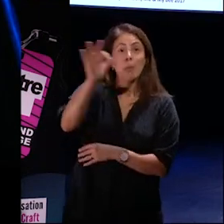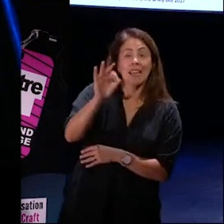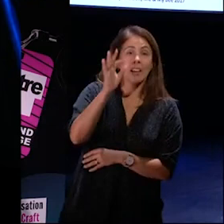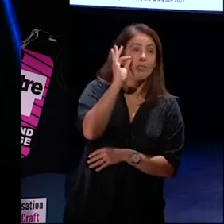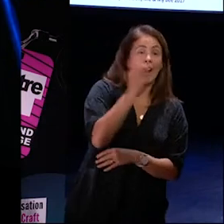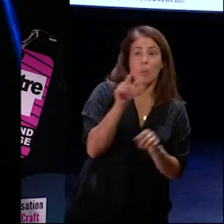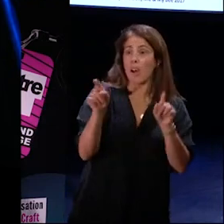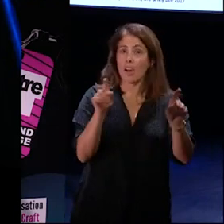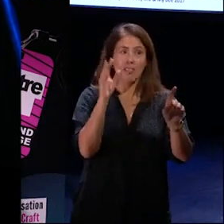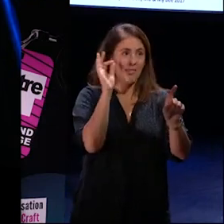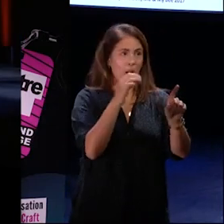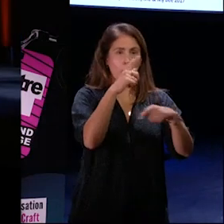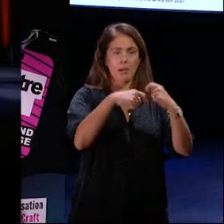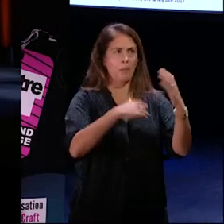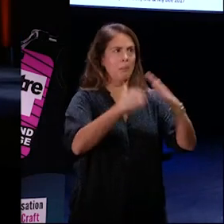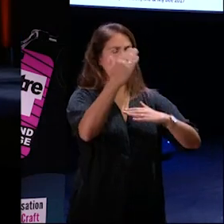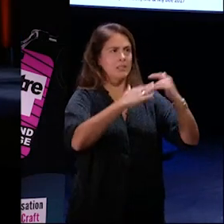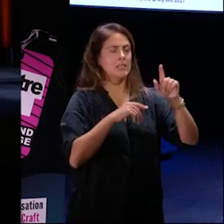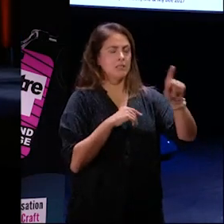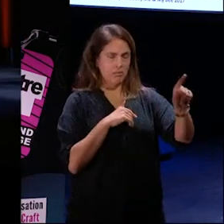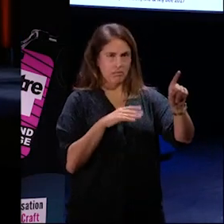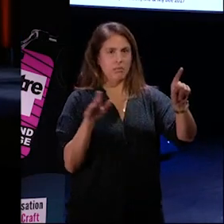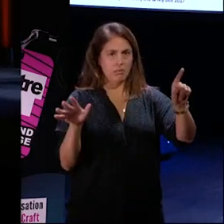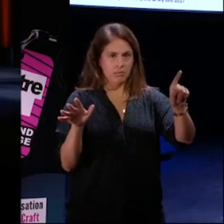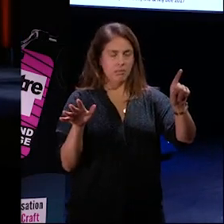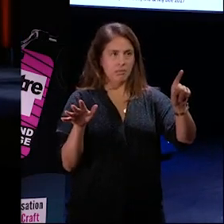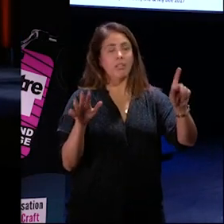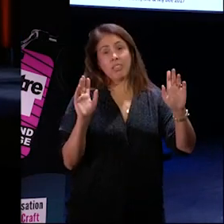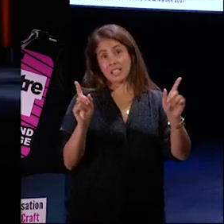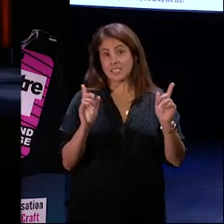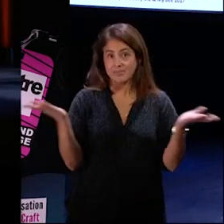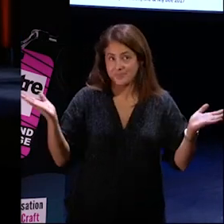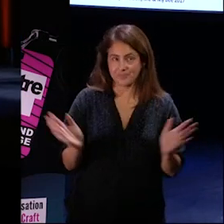the flower turns into a building. So that's that.